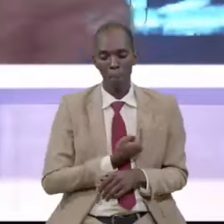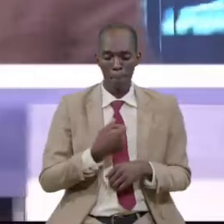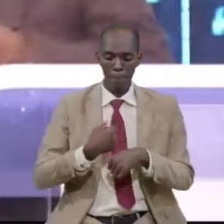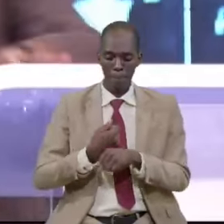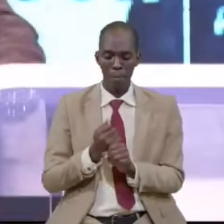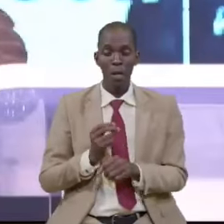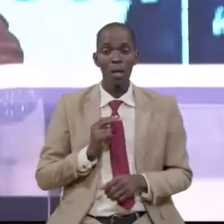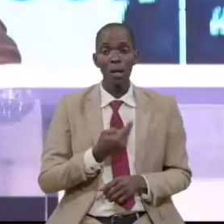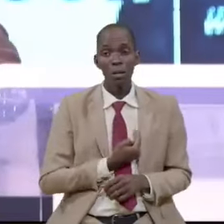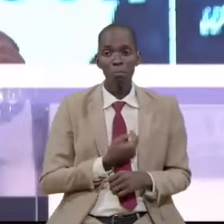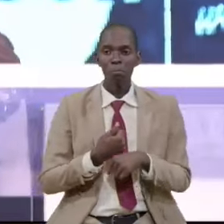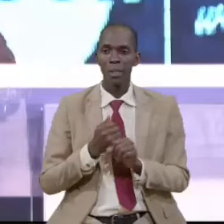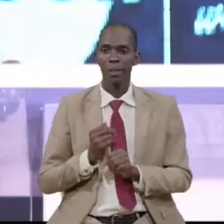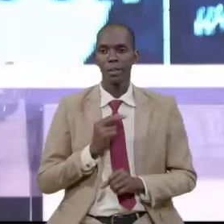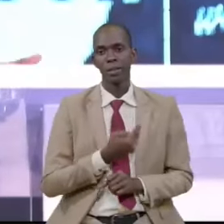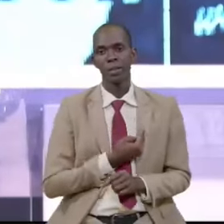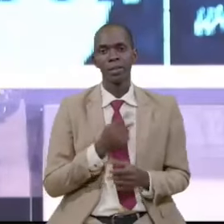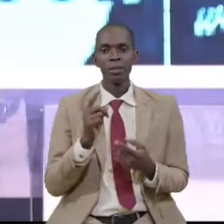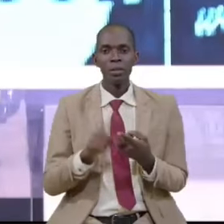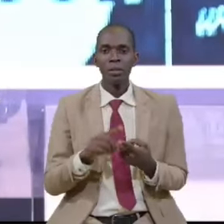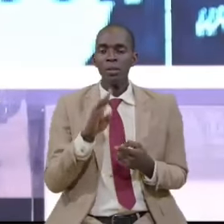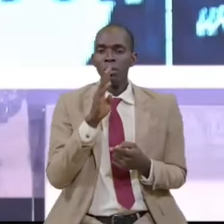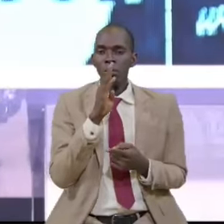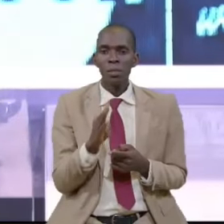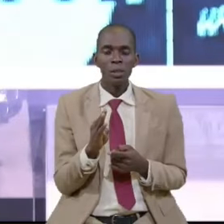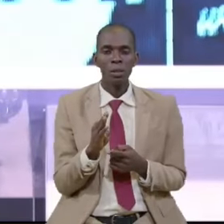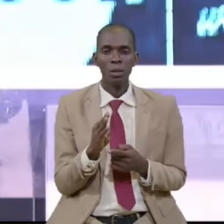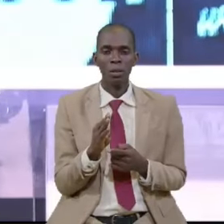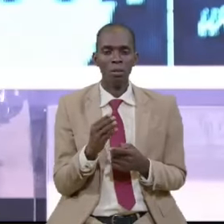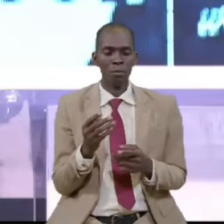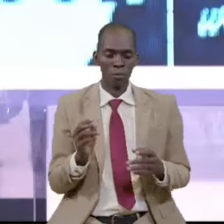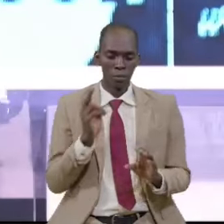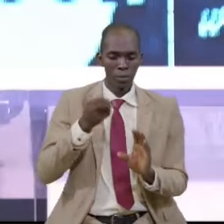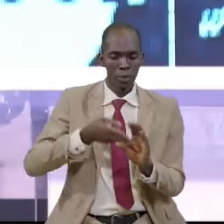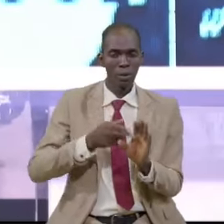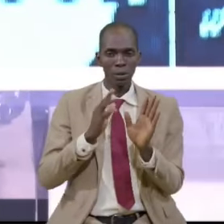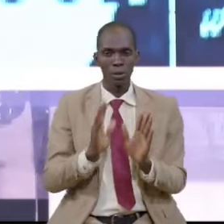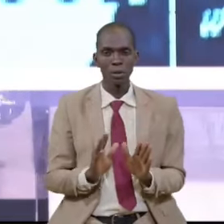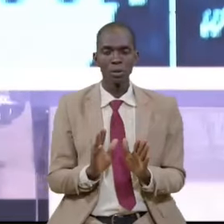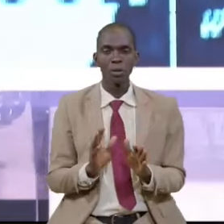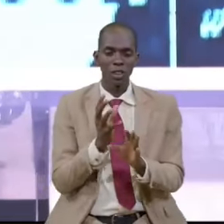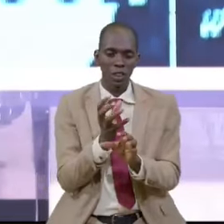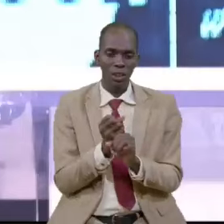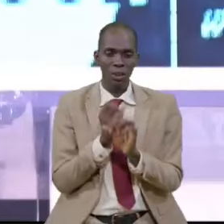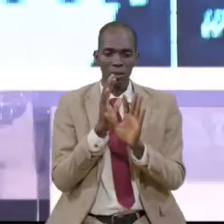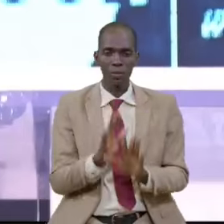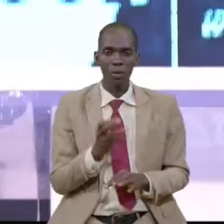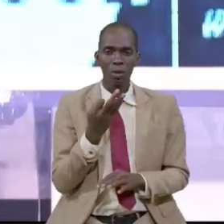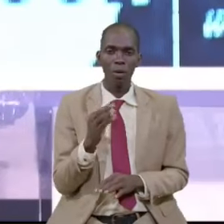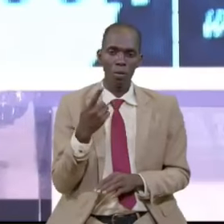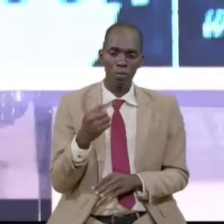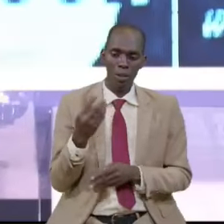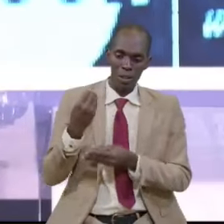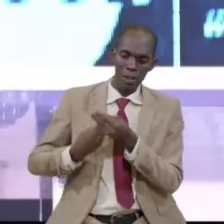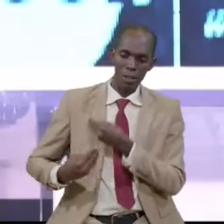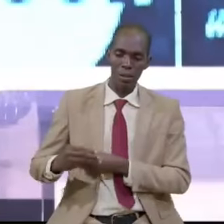made us to be meet, to be partakers of the inheritance of the saints in